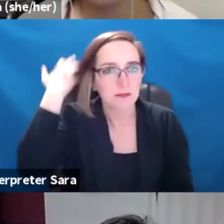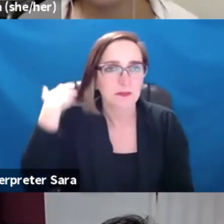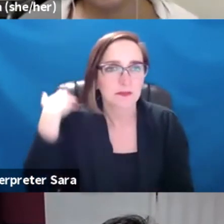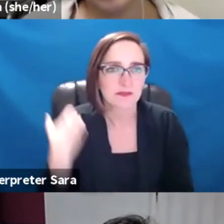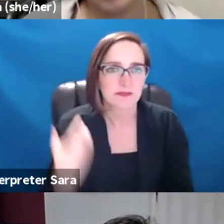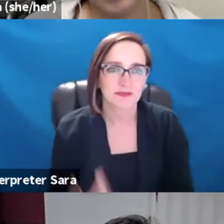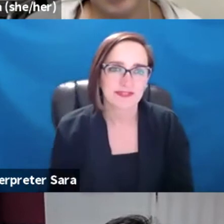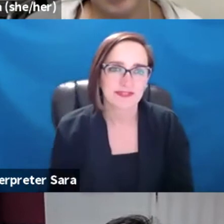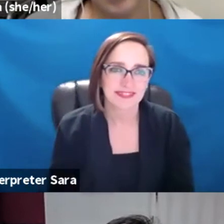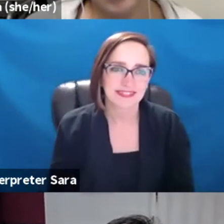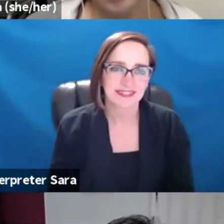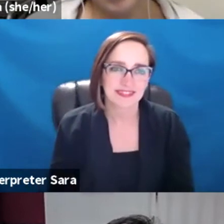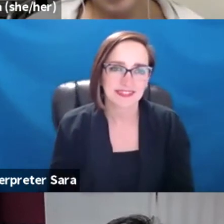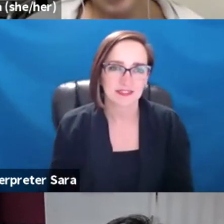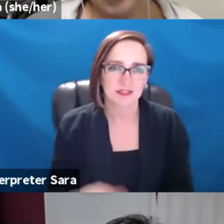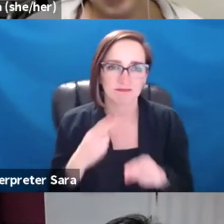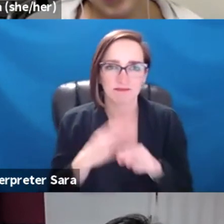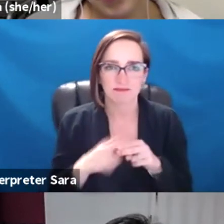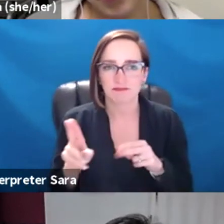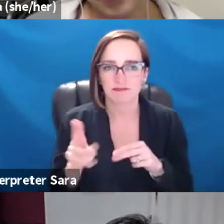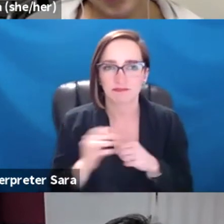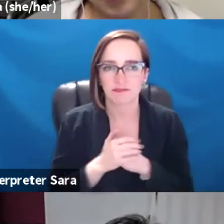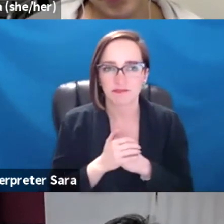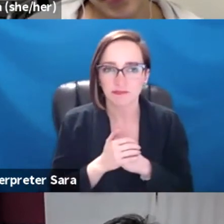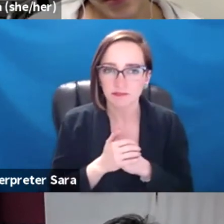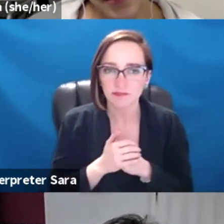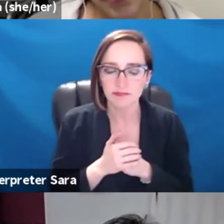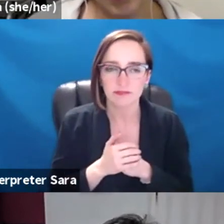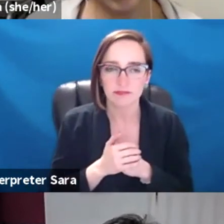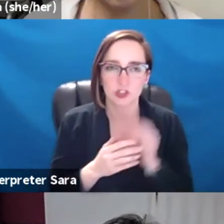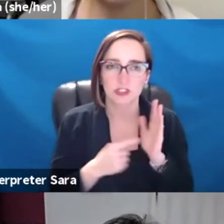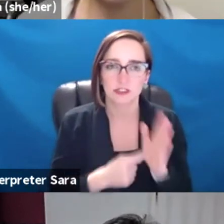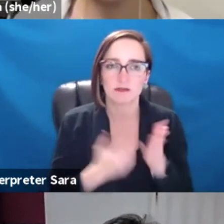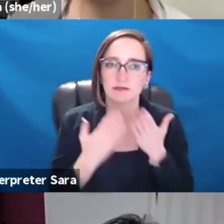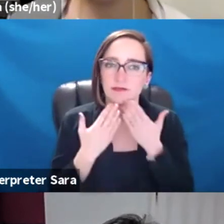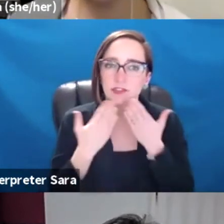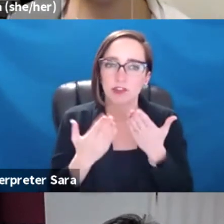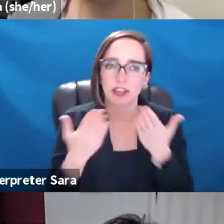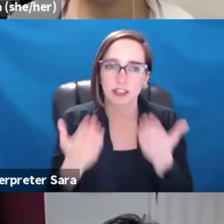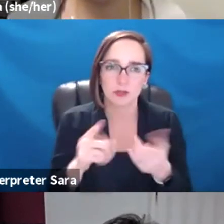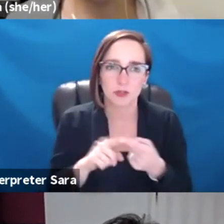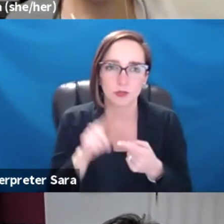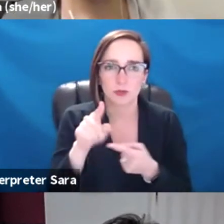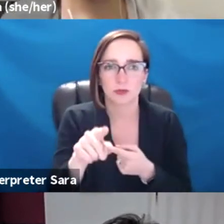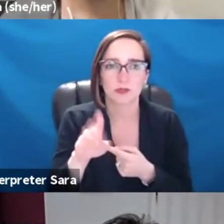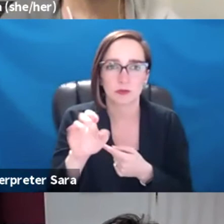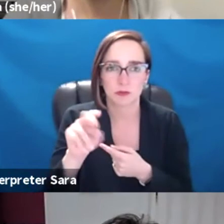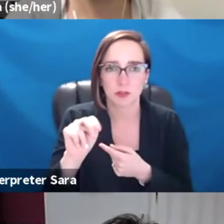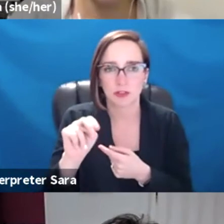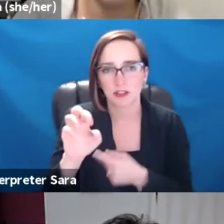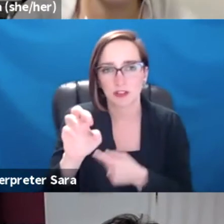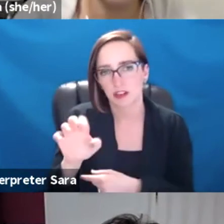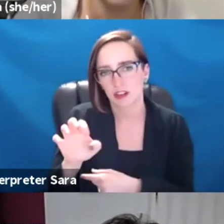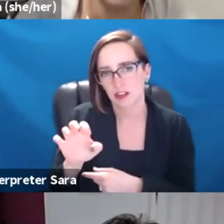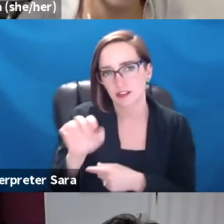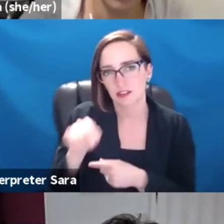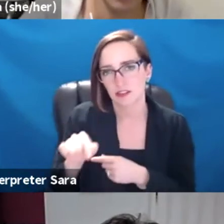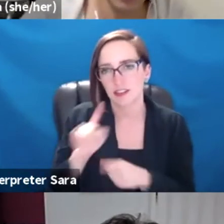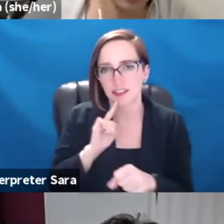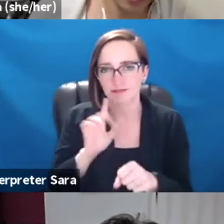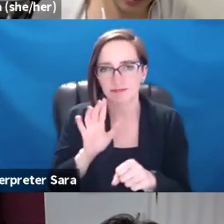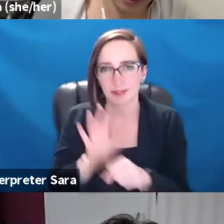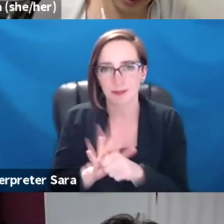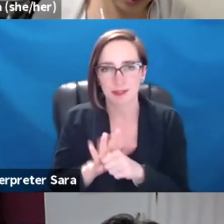This will be very brief. I want to just give the utmost gratitude to you, Bernadette, for your dedication to this conversation.